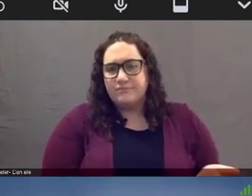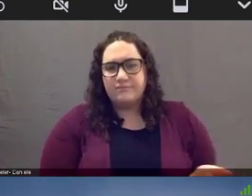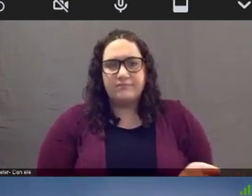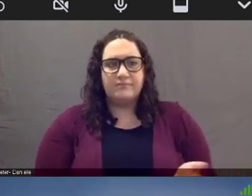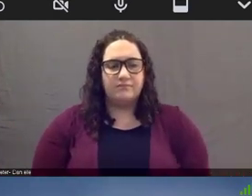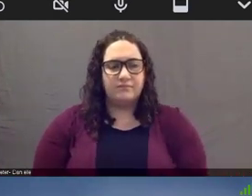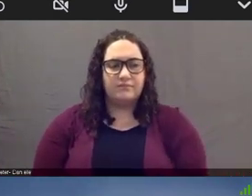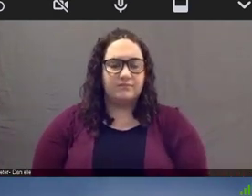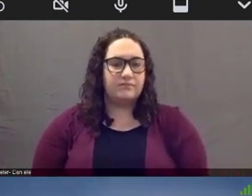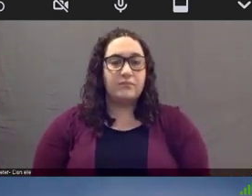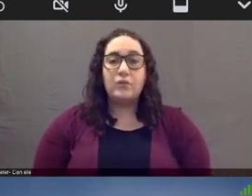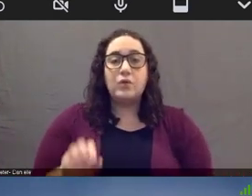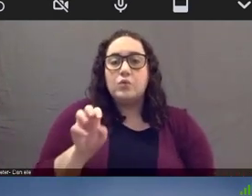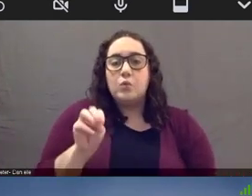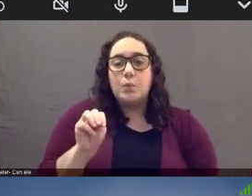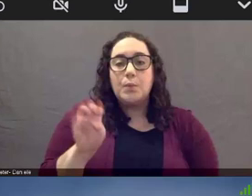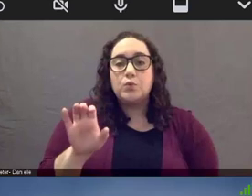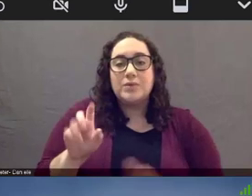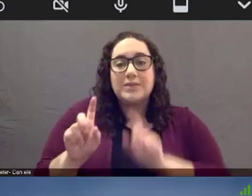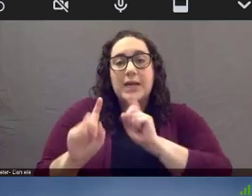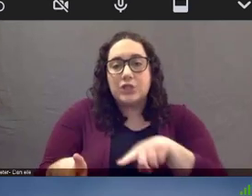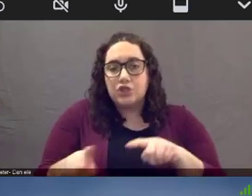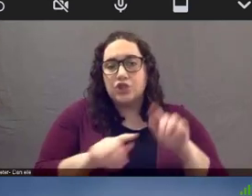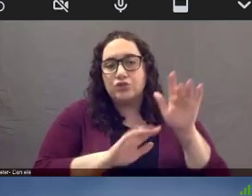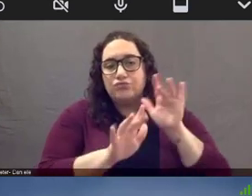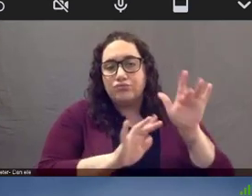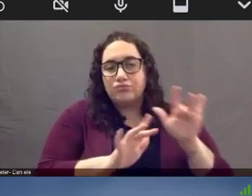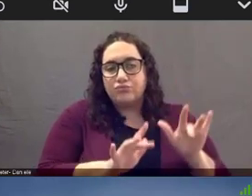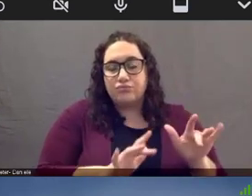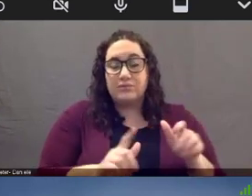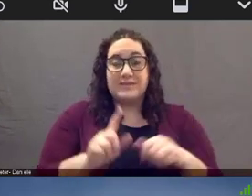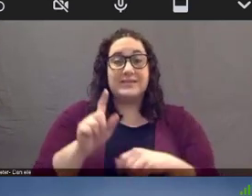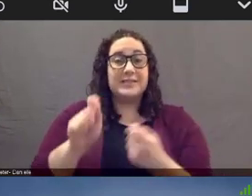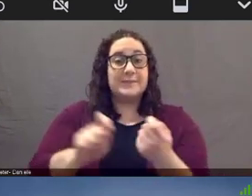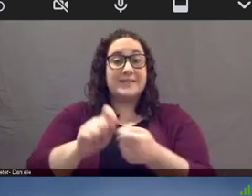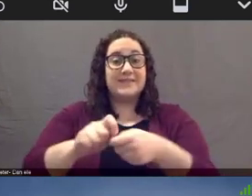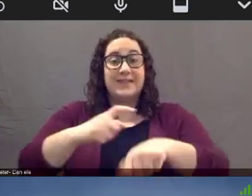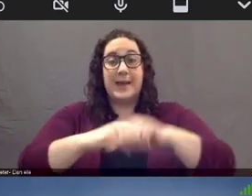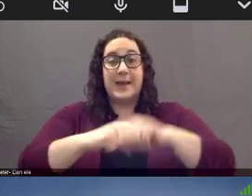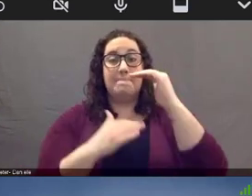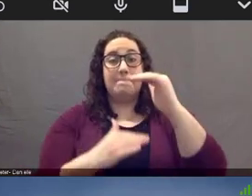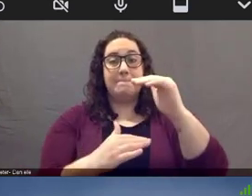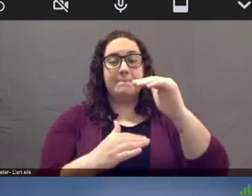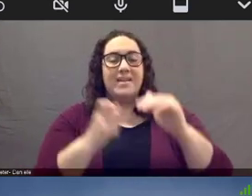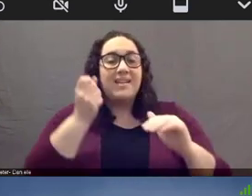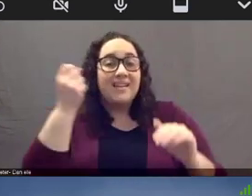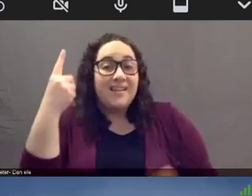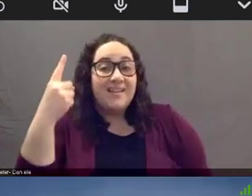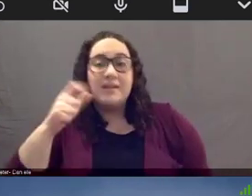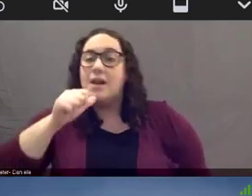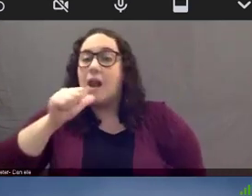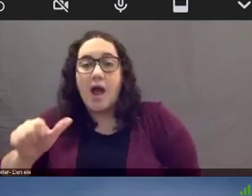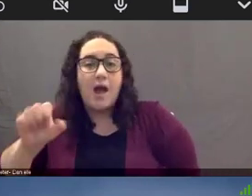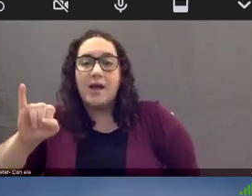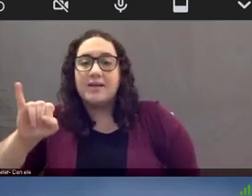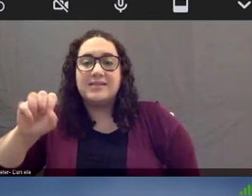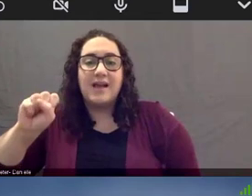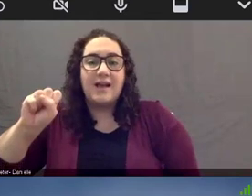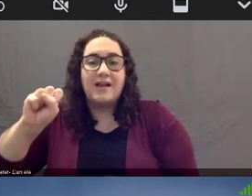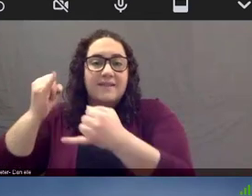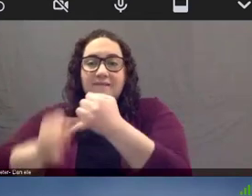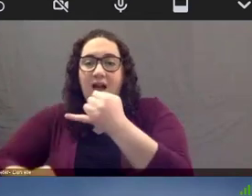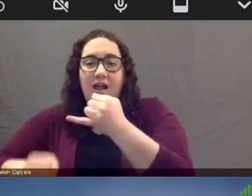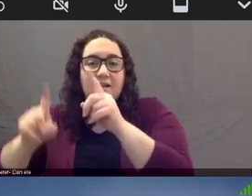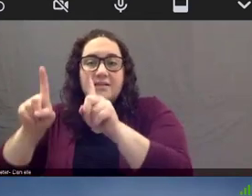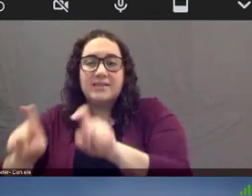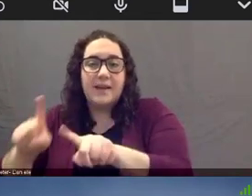questions through My Courses at a time that's not the time that we've set up on the 30th. And then we do the